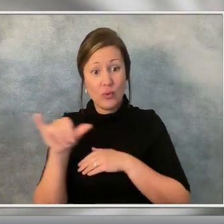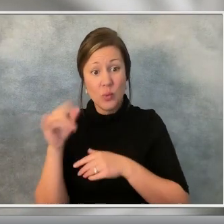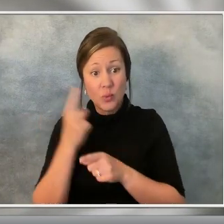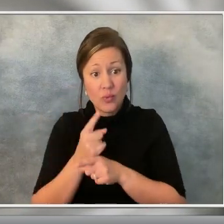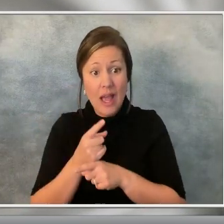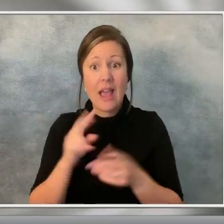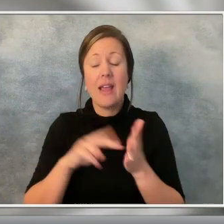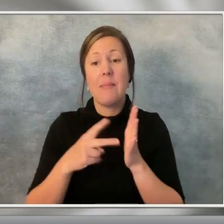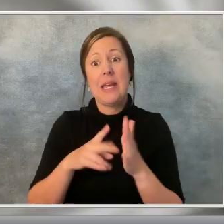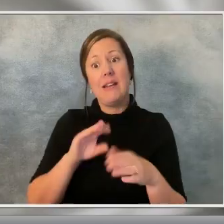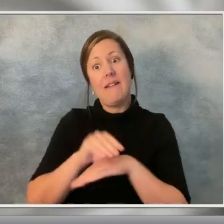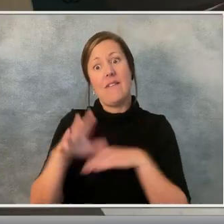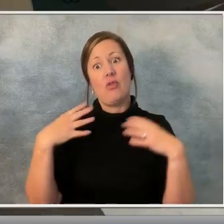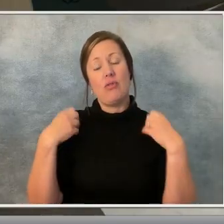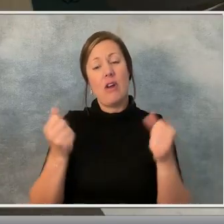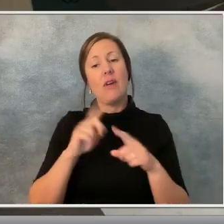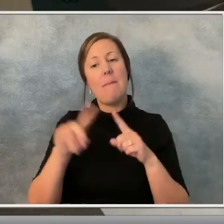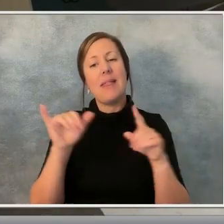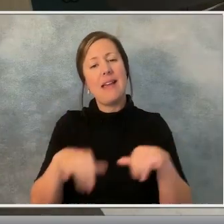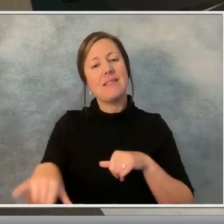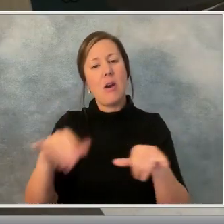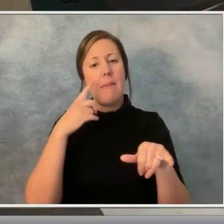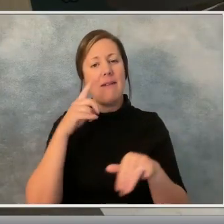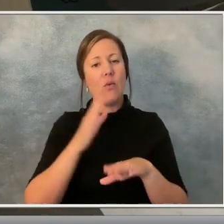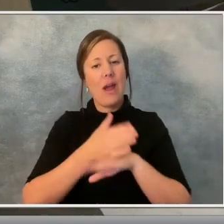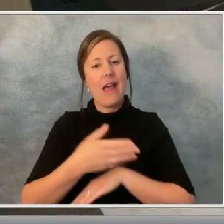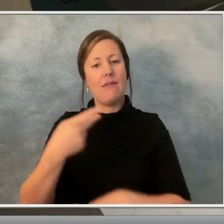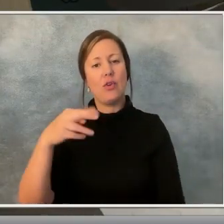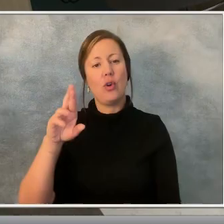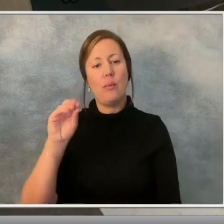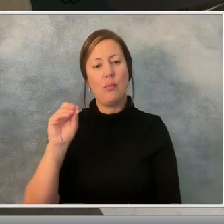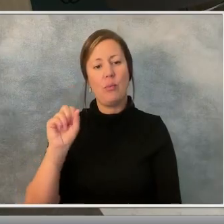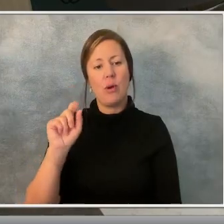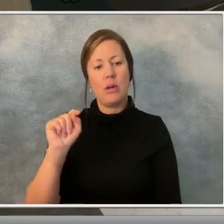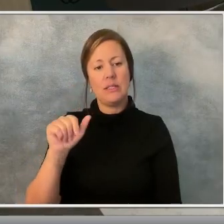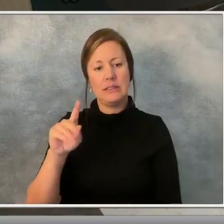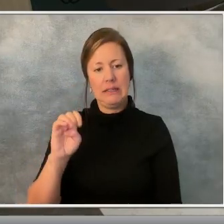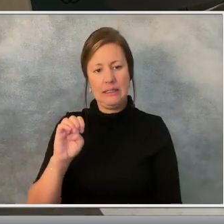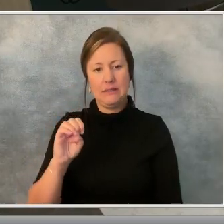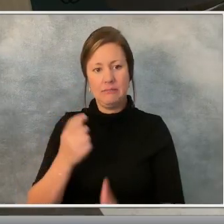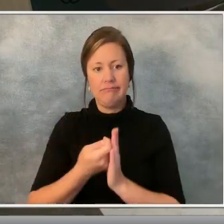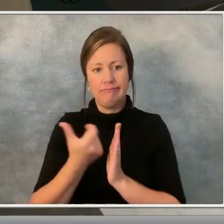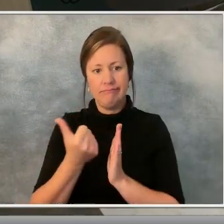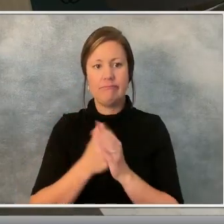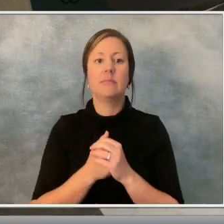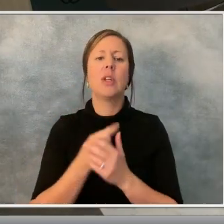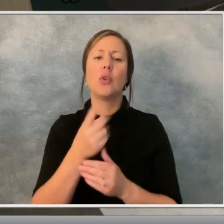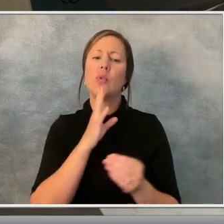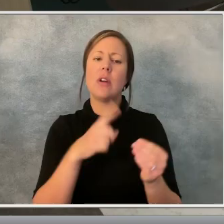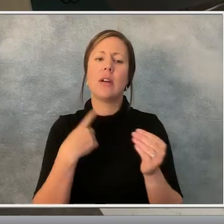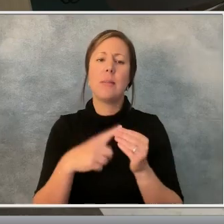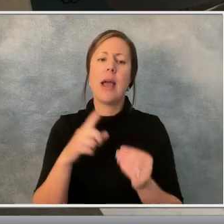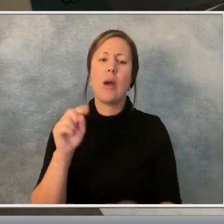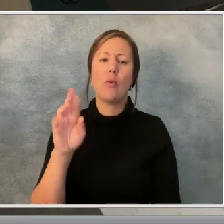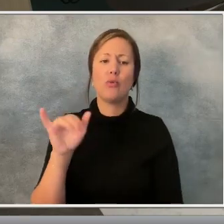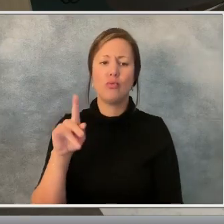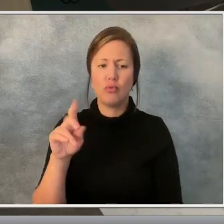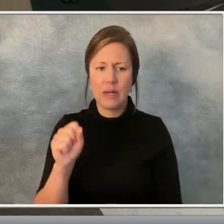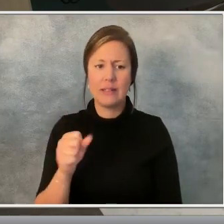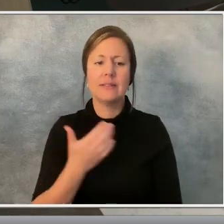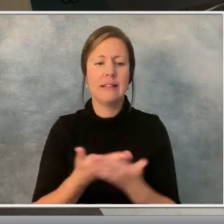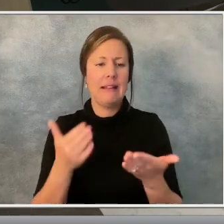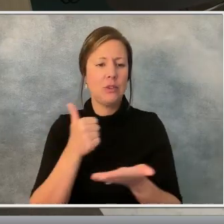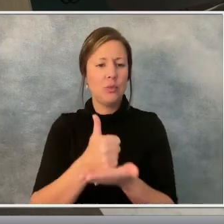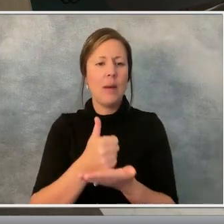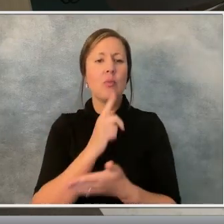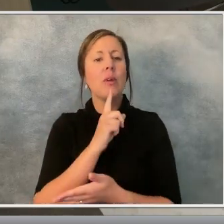common aftermath of taking out the prostate. And you talked about you have all sorts of tricks up your sleeve and things you can do. It sounded very